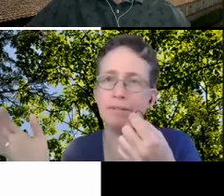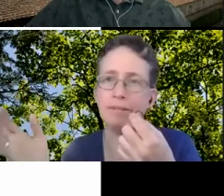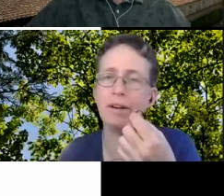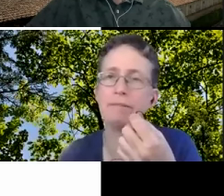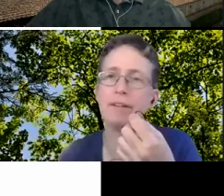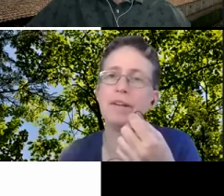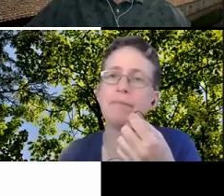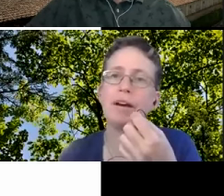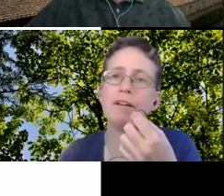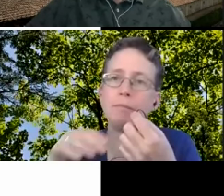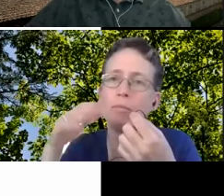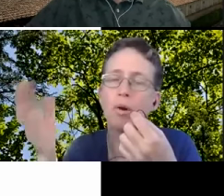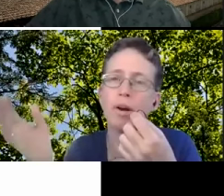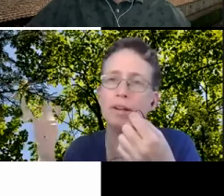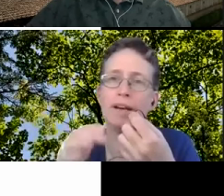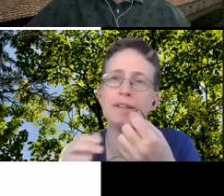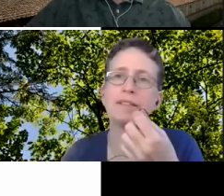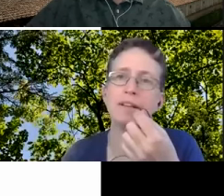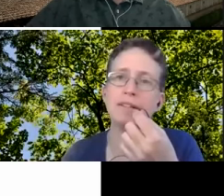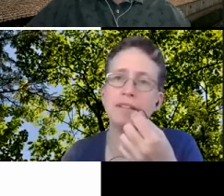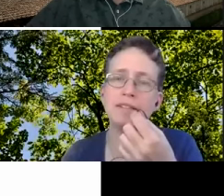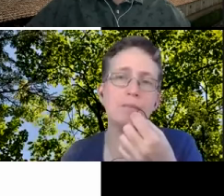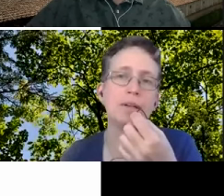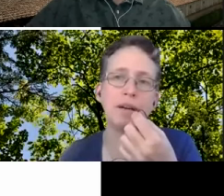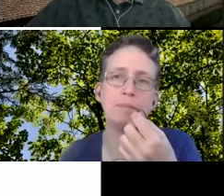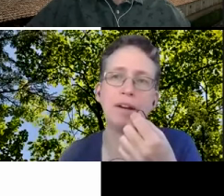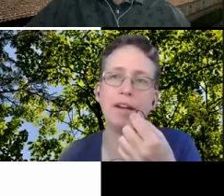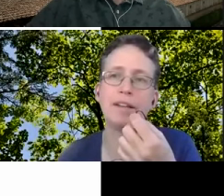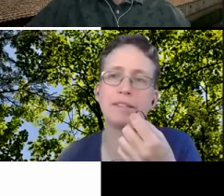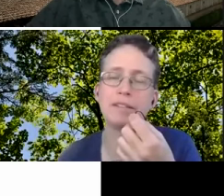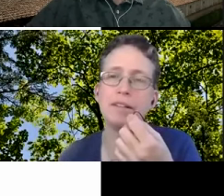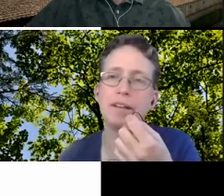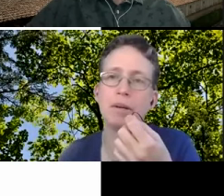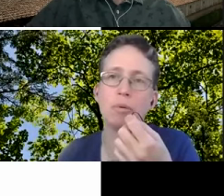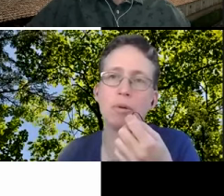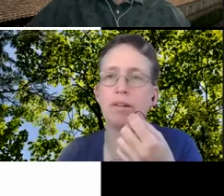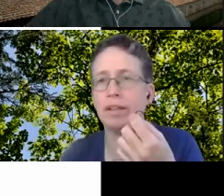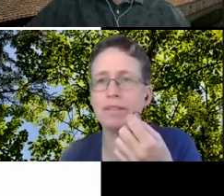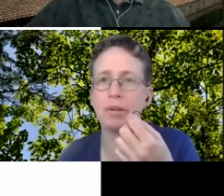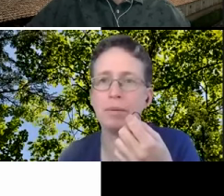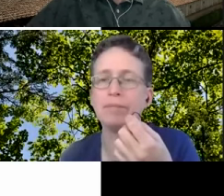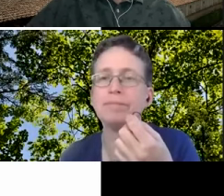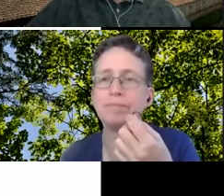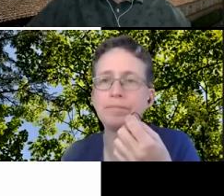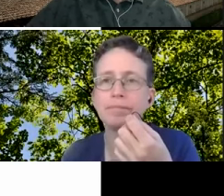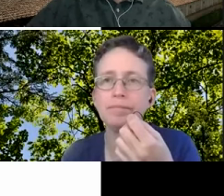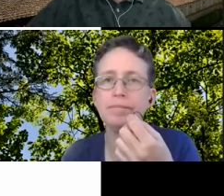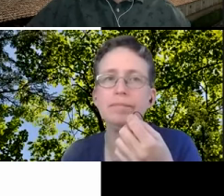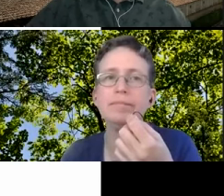rainbow of more or less densely built up areas that are more or less urban.